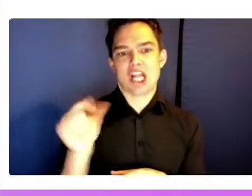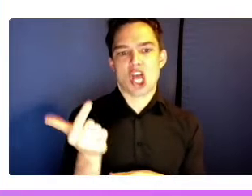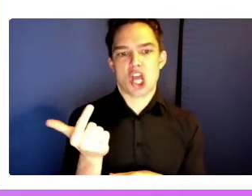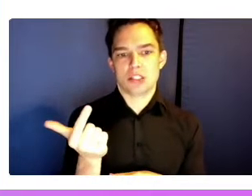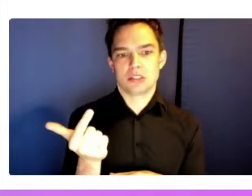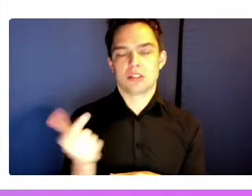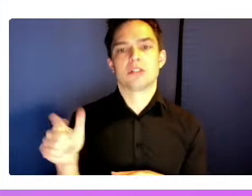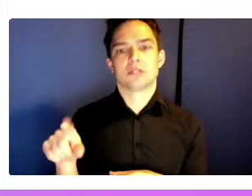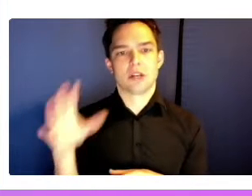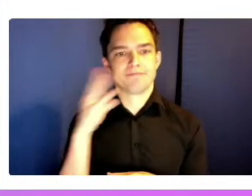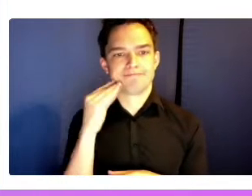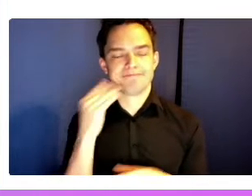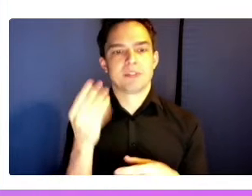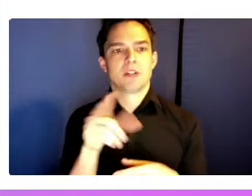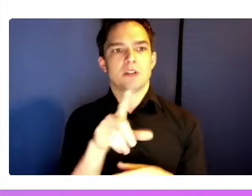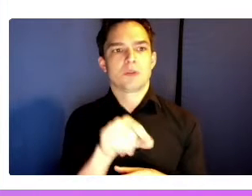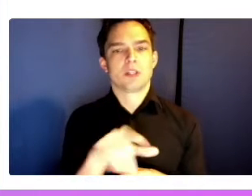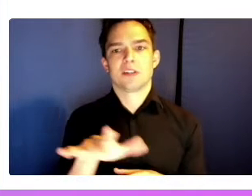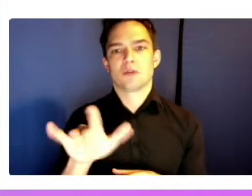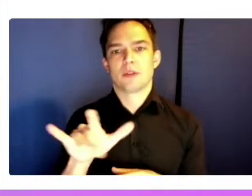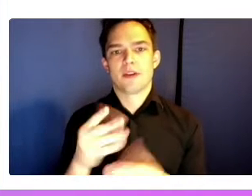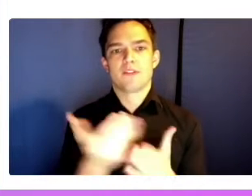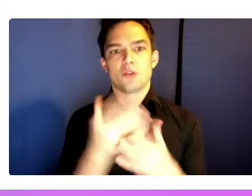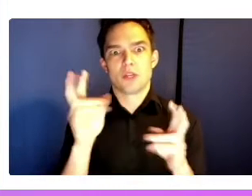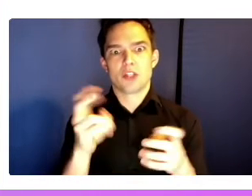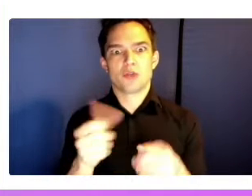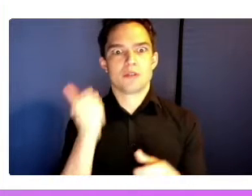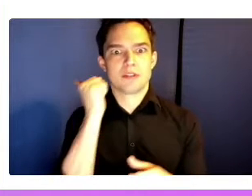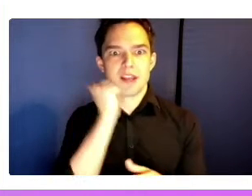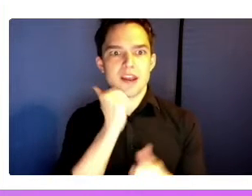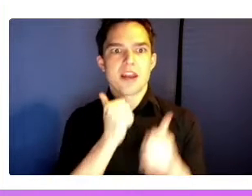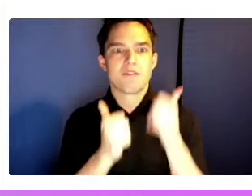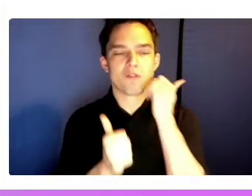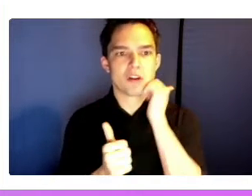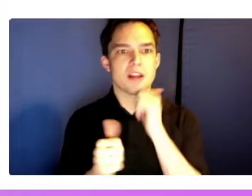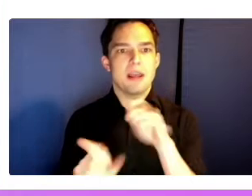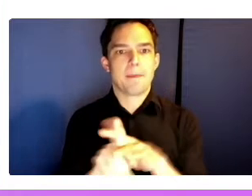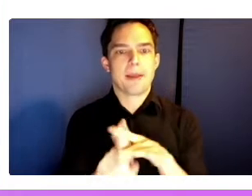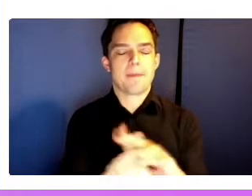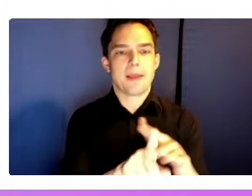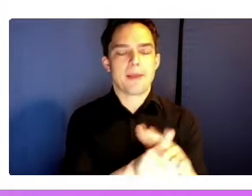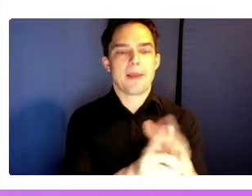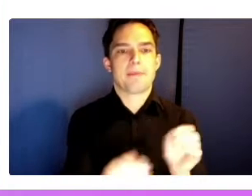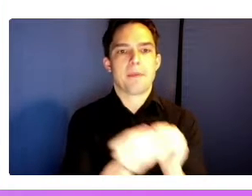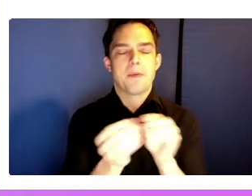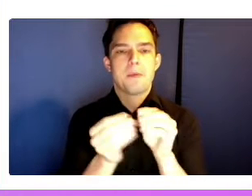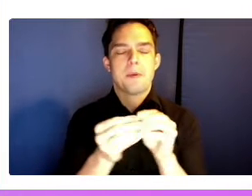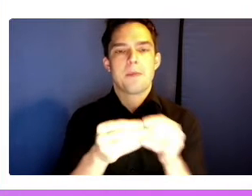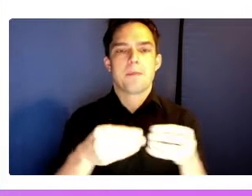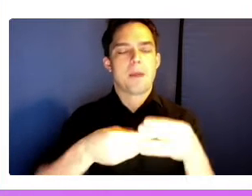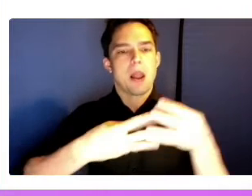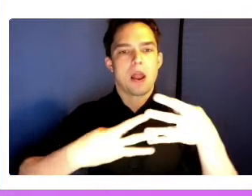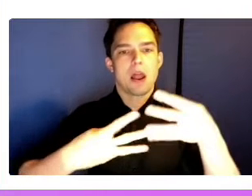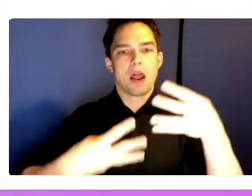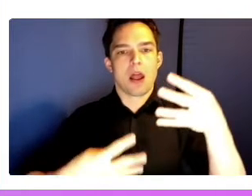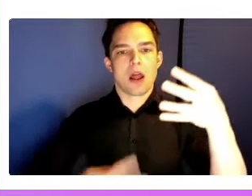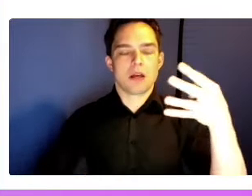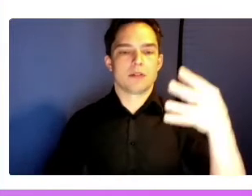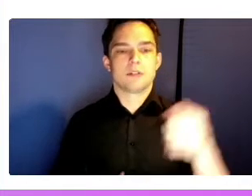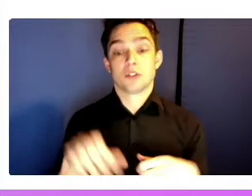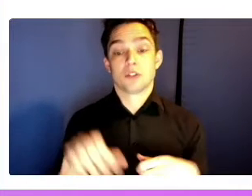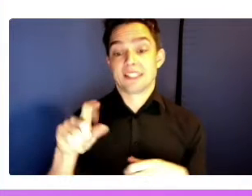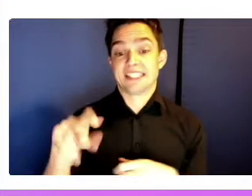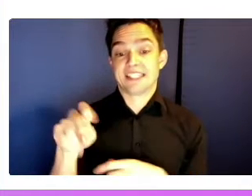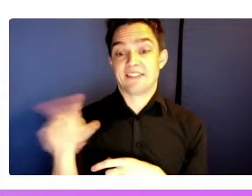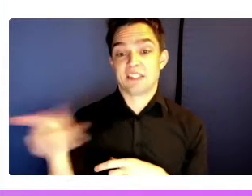were getting 20 or 25 new issues every single day. So Steve said,